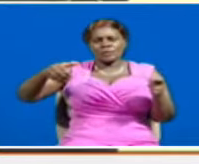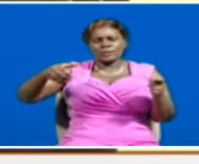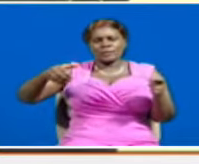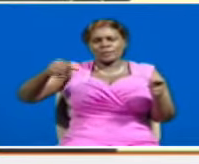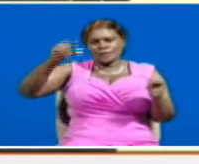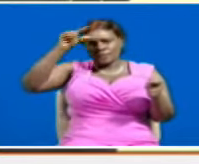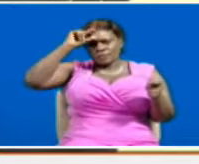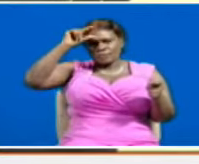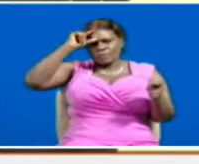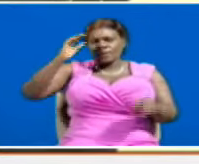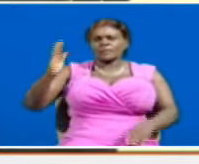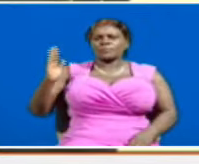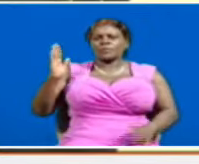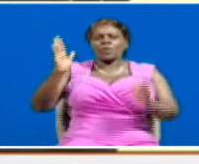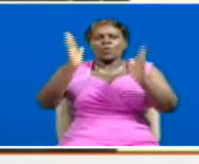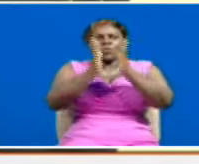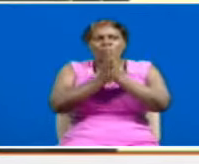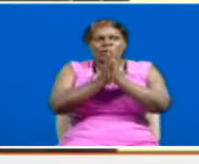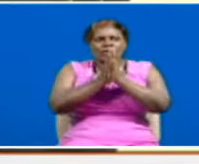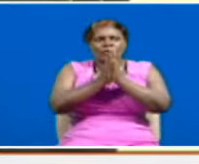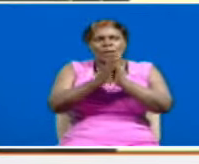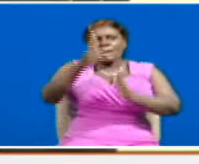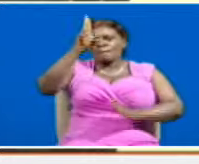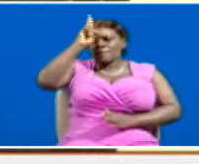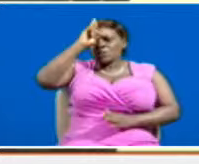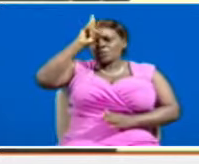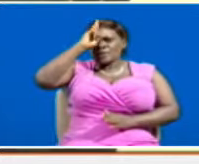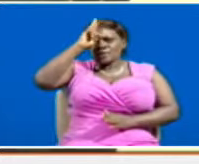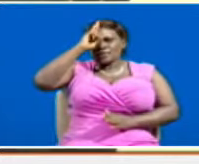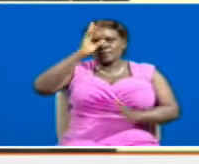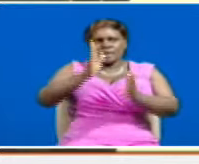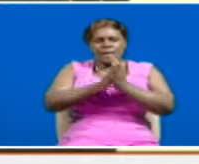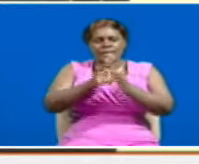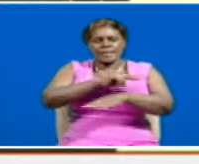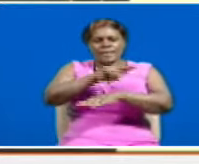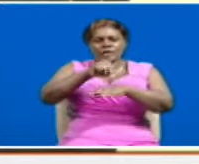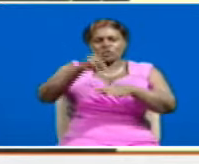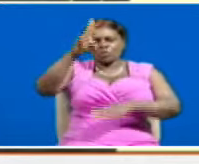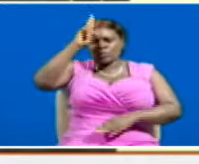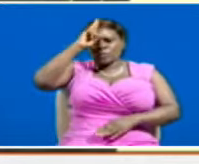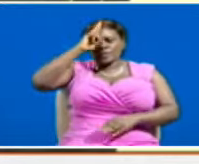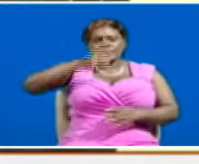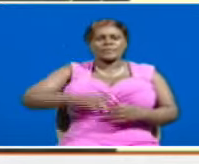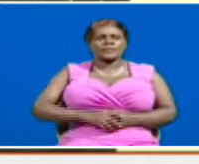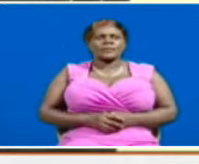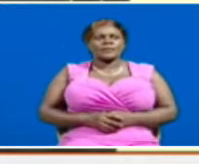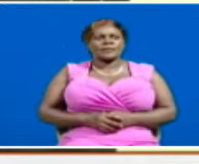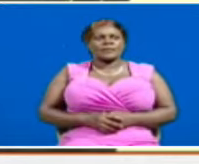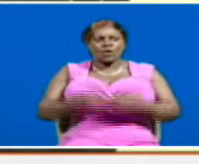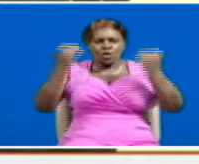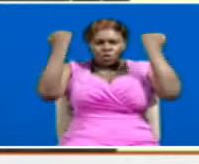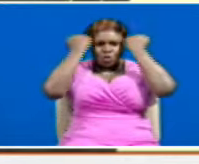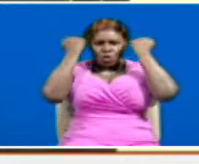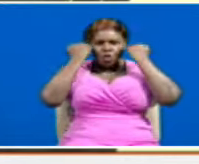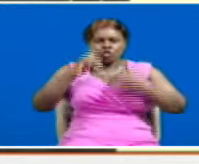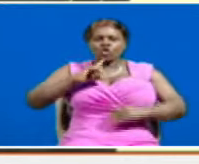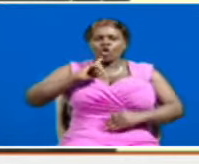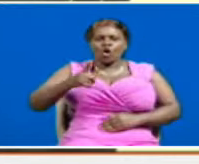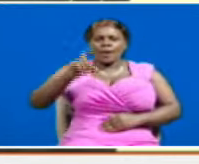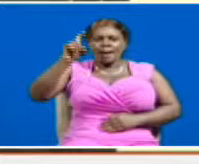guards together with the police from the National Police Service. Court orders must be